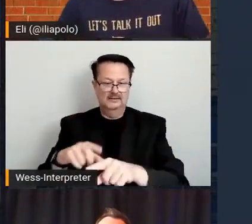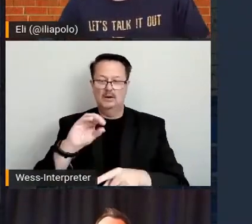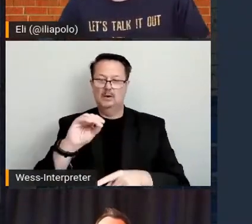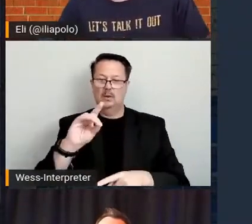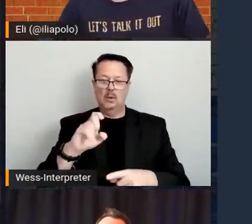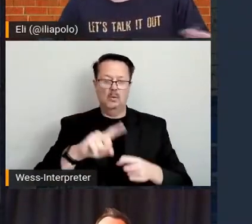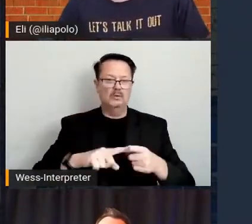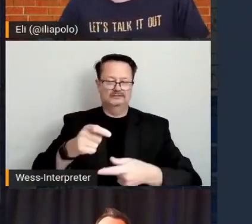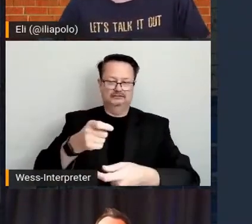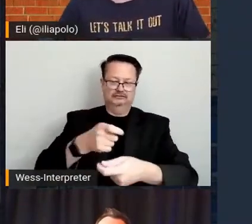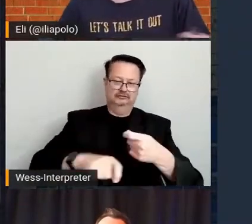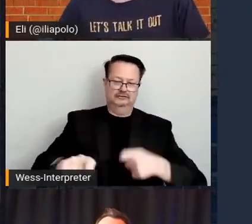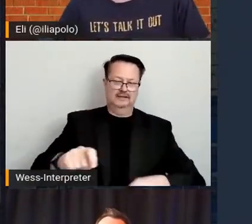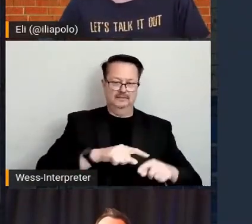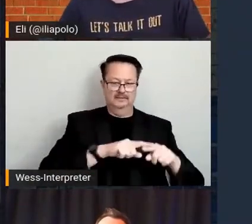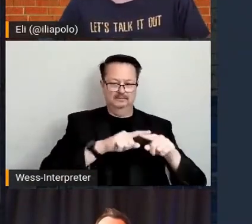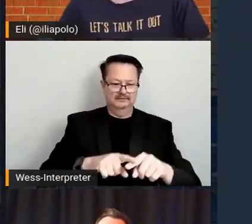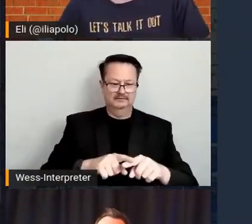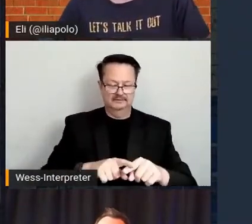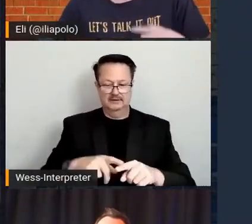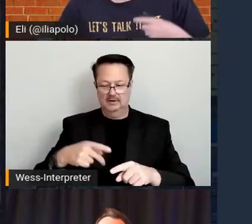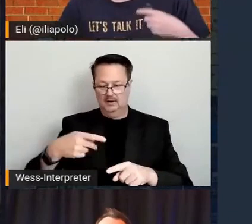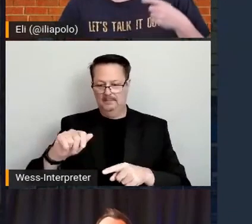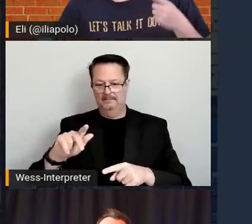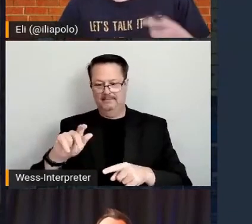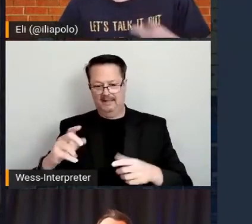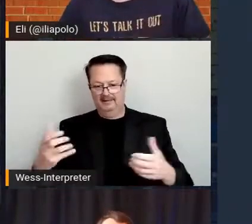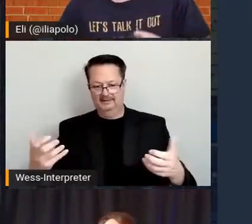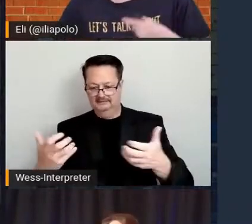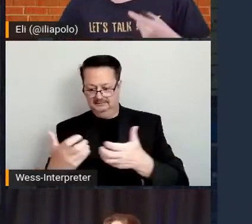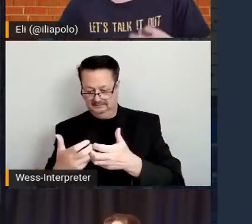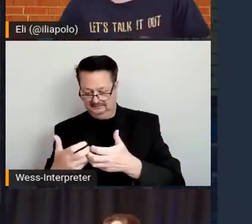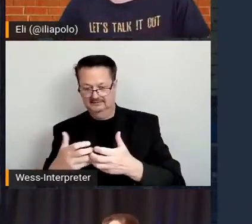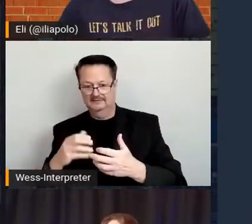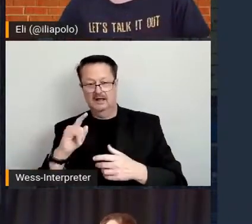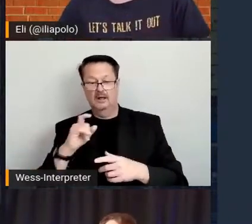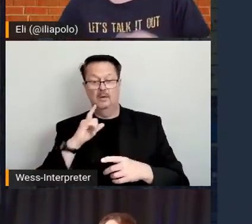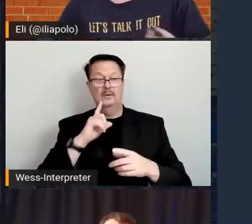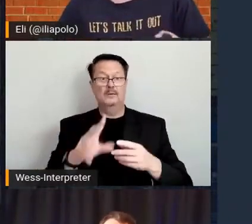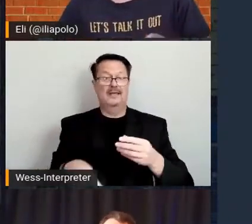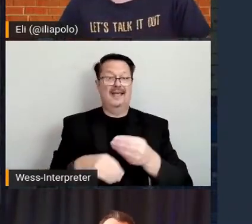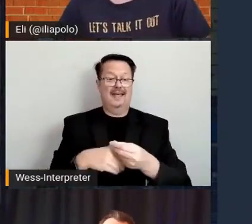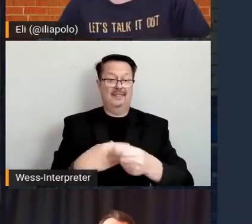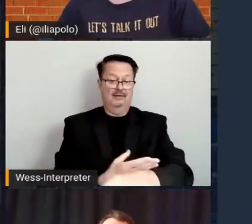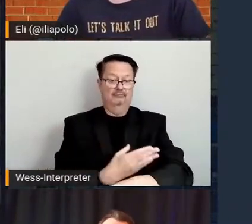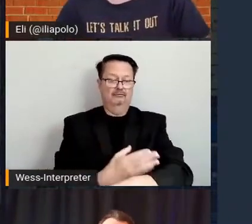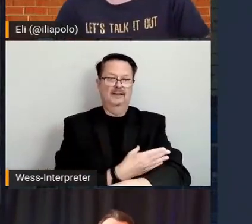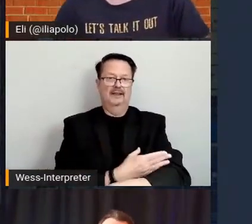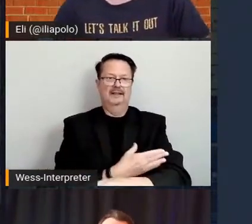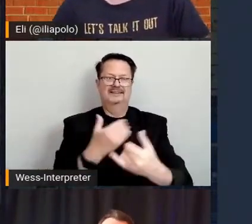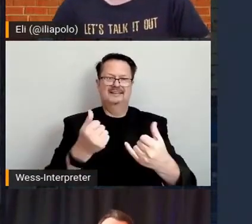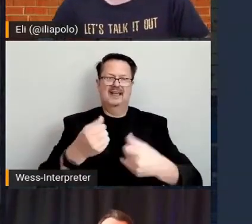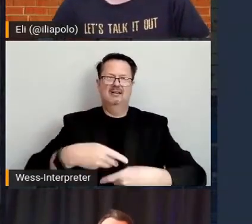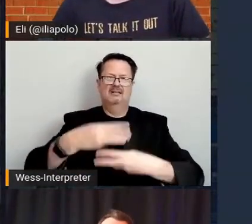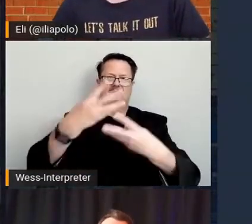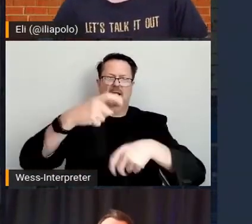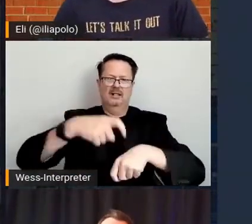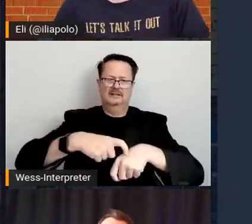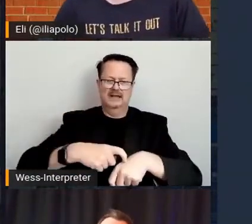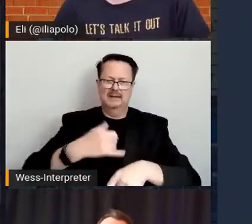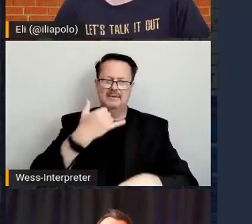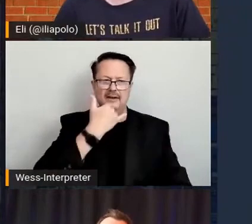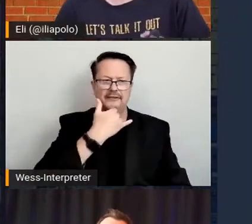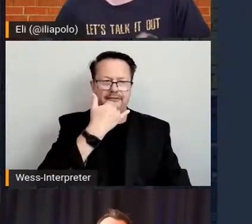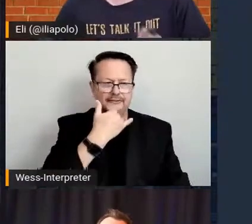upgrade a dependency in our package JSON file or something. When this dependency was upgraded, suddenly we get a compile time error because